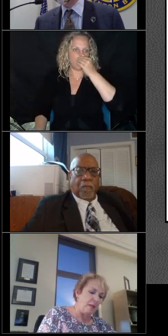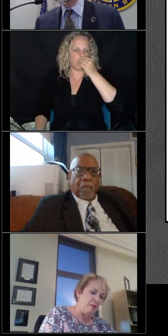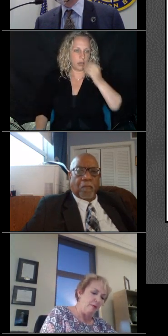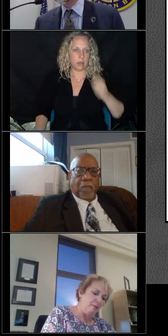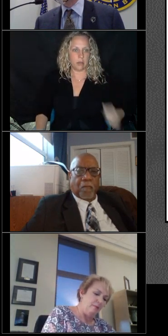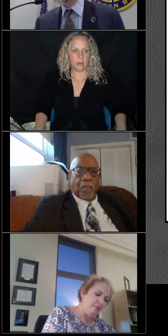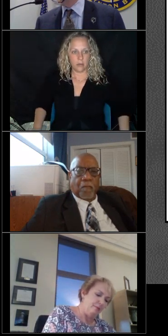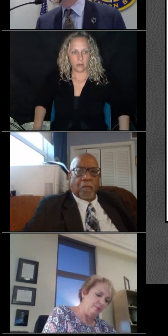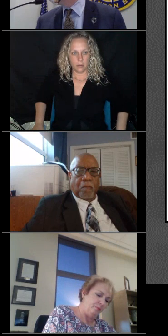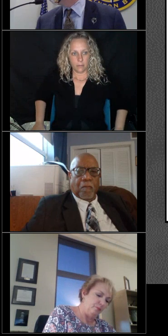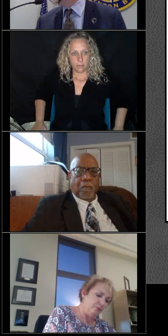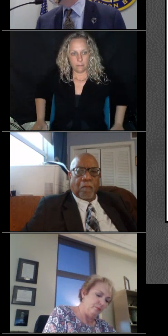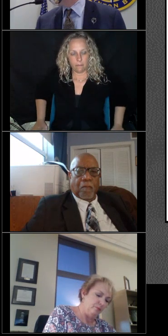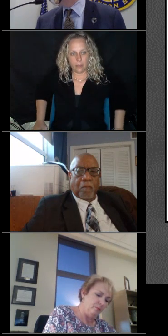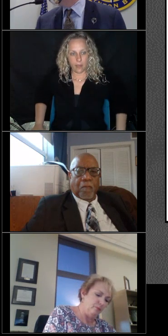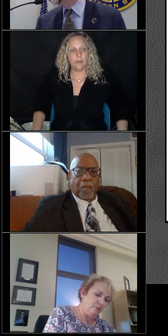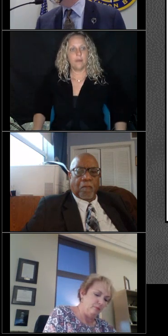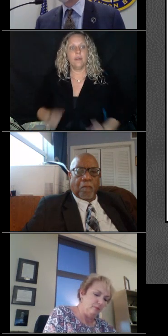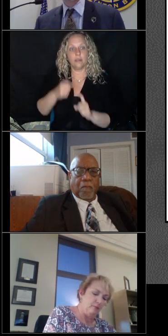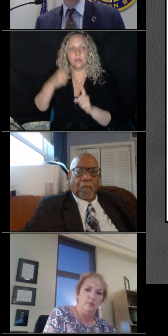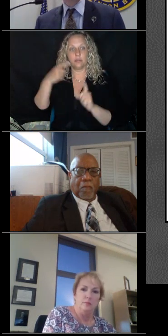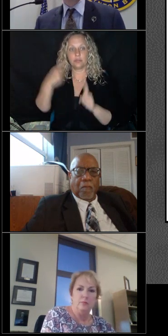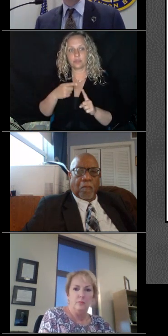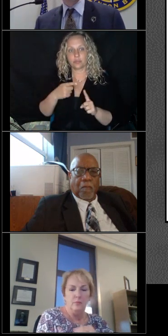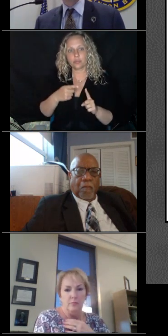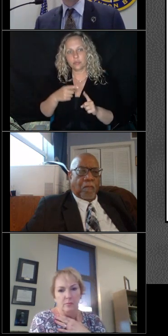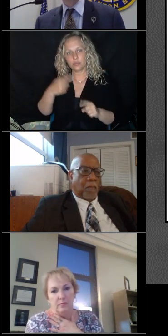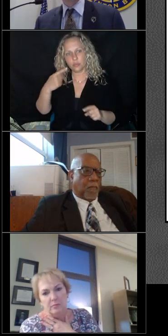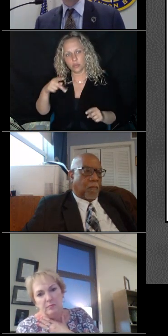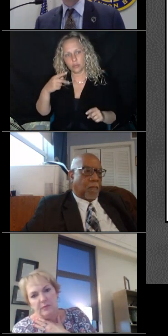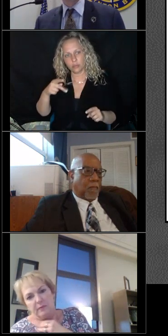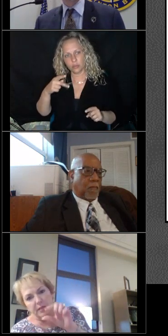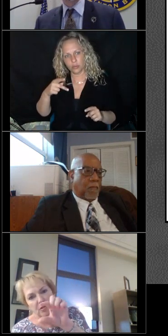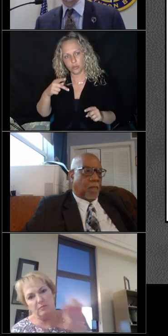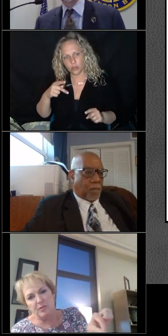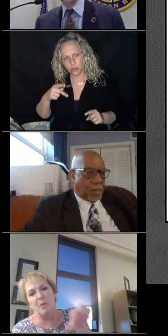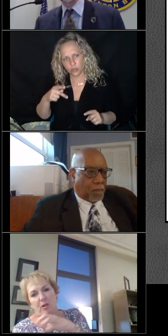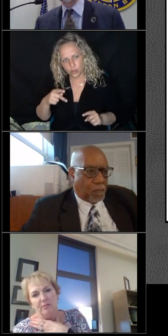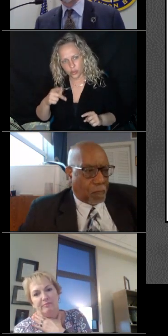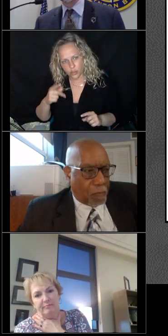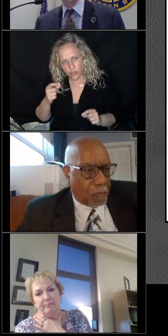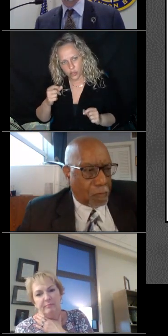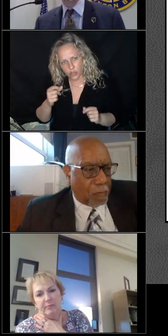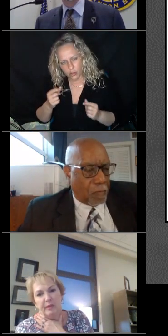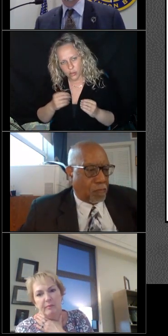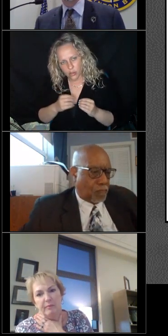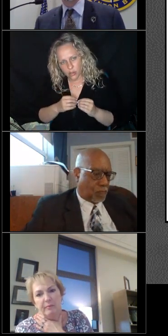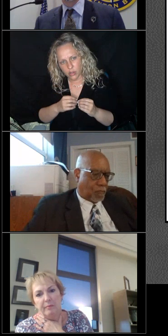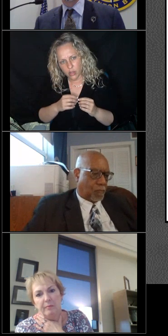like the purple is just going to have a little bit on the edge because of the way that design is.